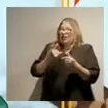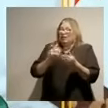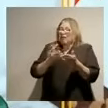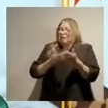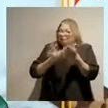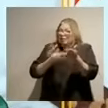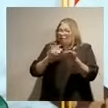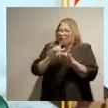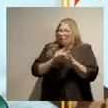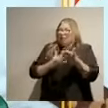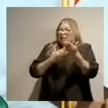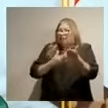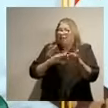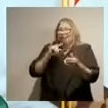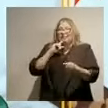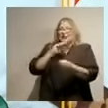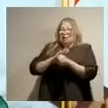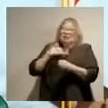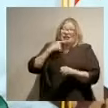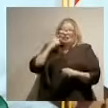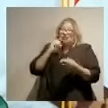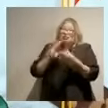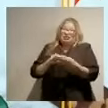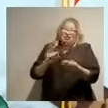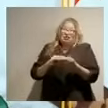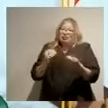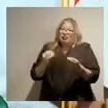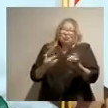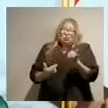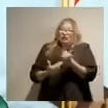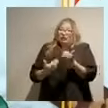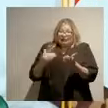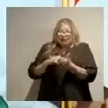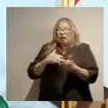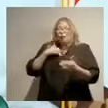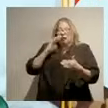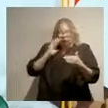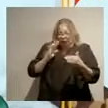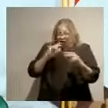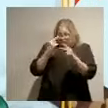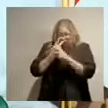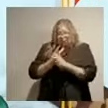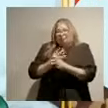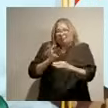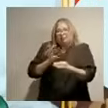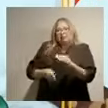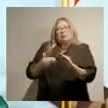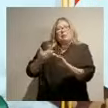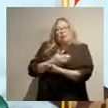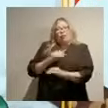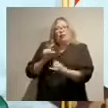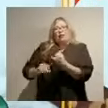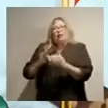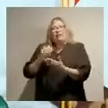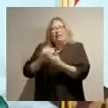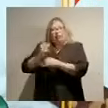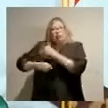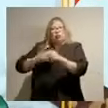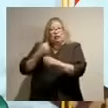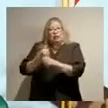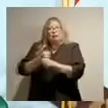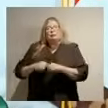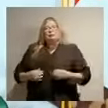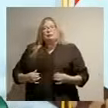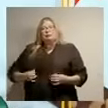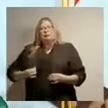the commitment that I just made to you and reinforced today that it will get done before the end of the fiscal year. You had